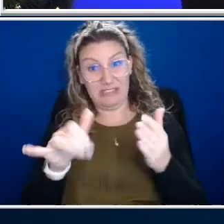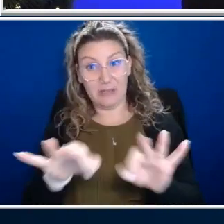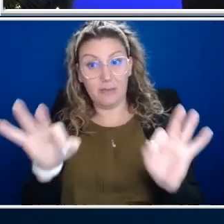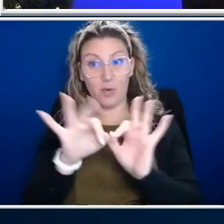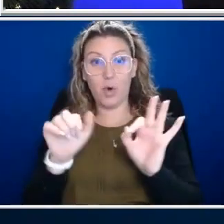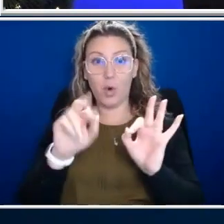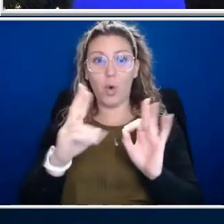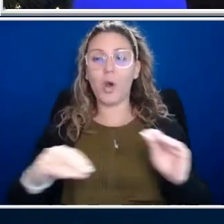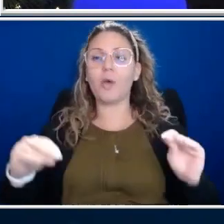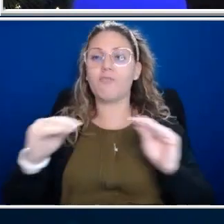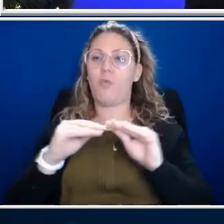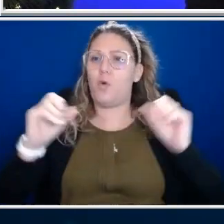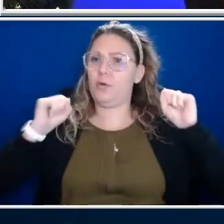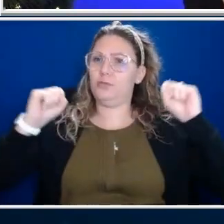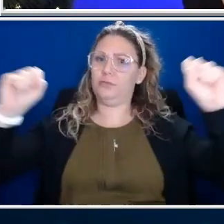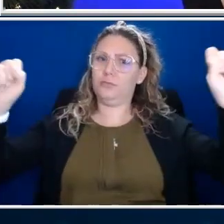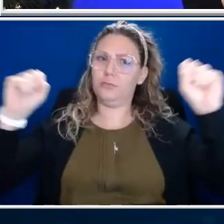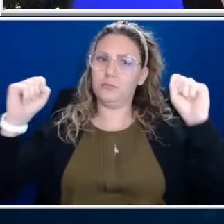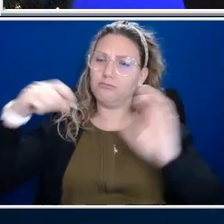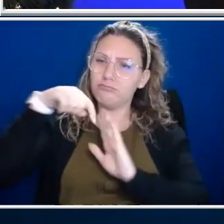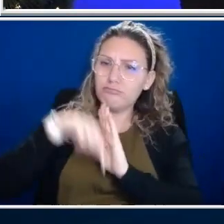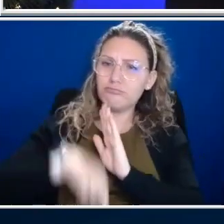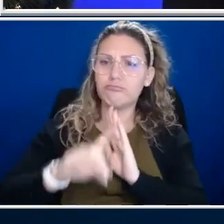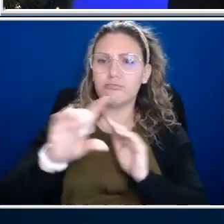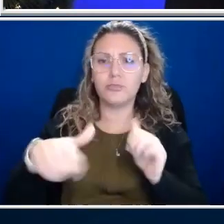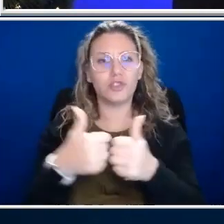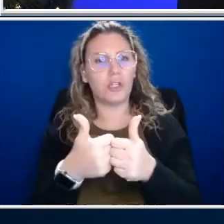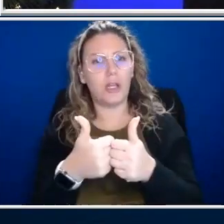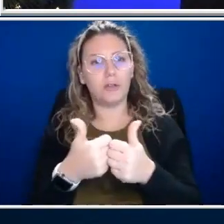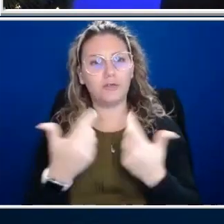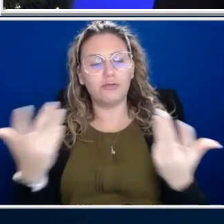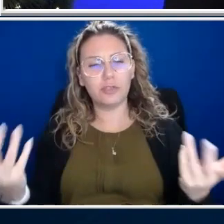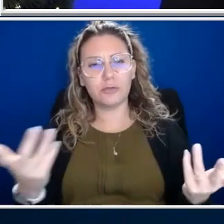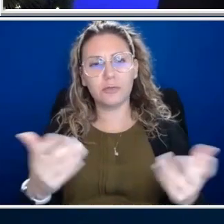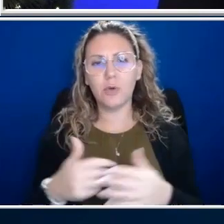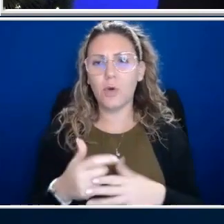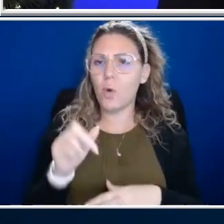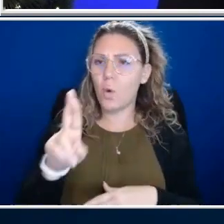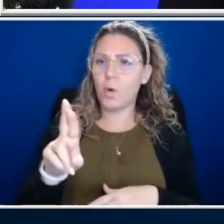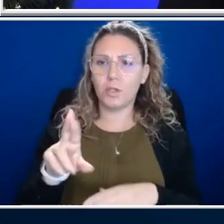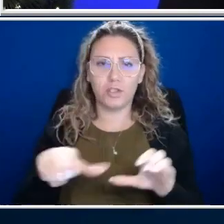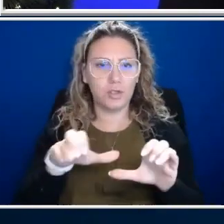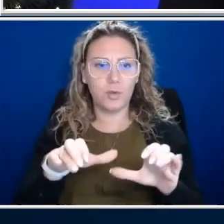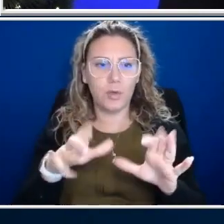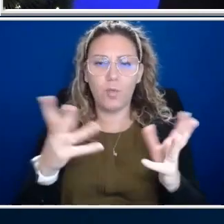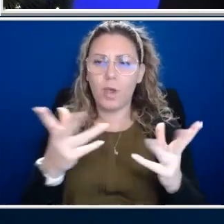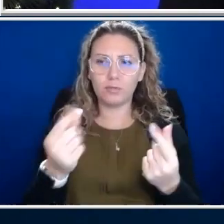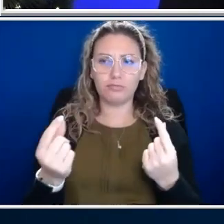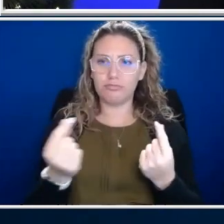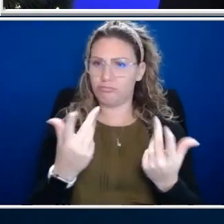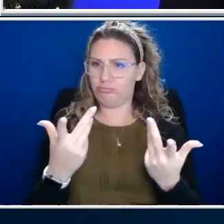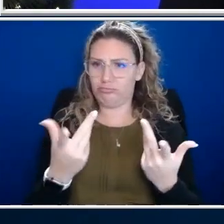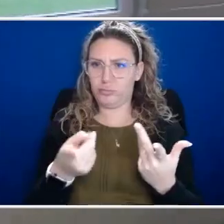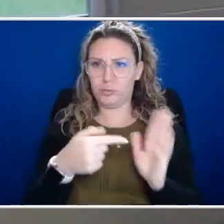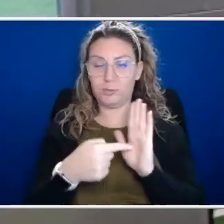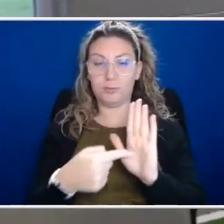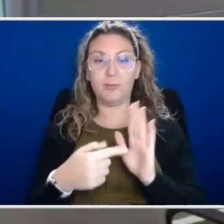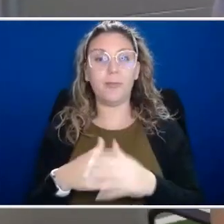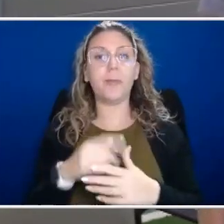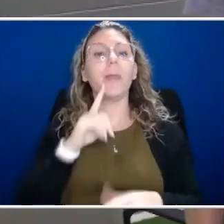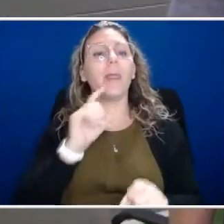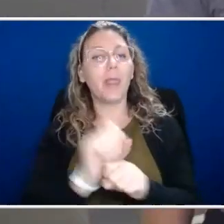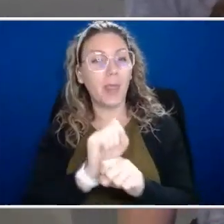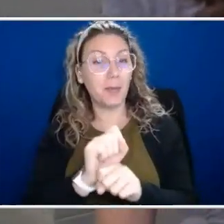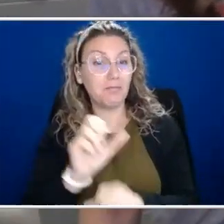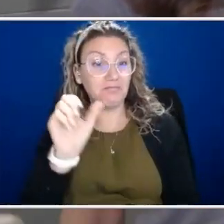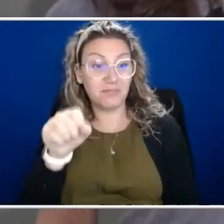strenuous, like maybe more challenging exercises, or should we just be doing what you've been showing us? Absolutely, yeah. It's very